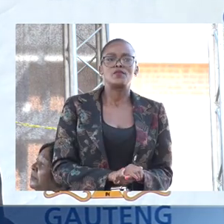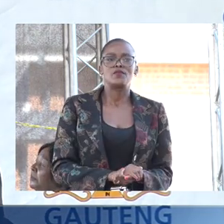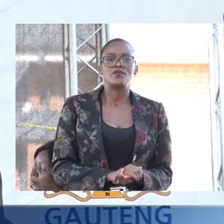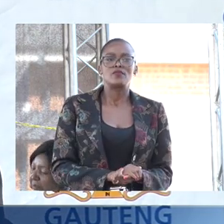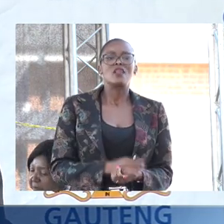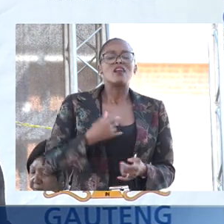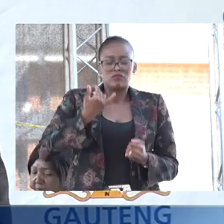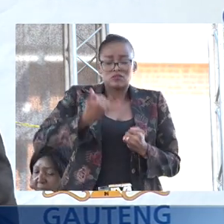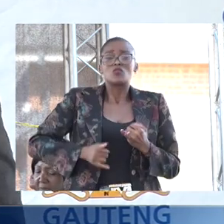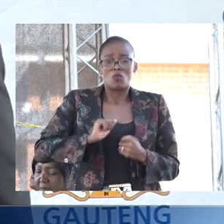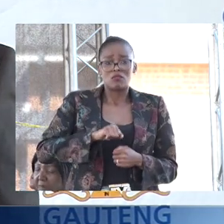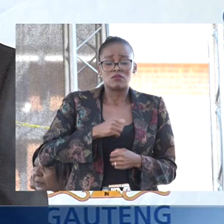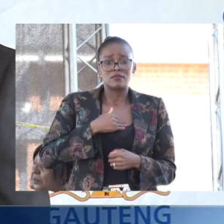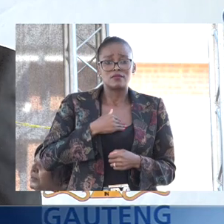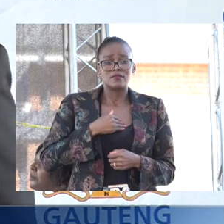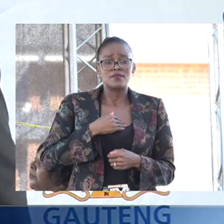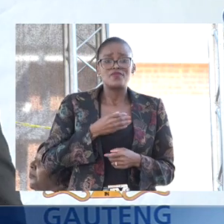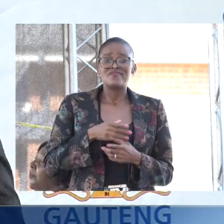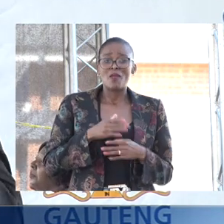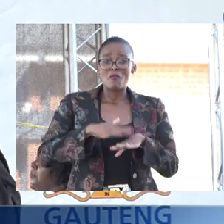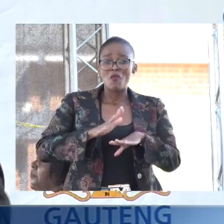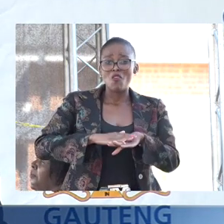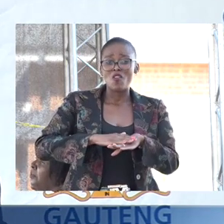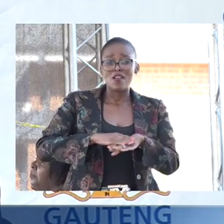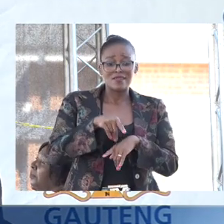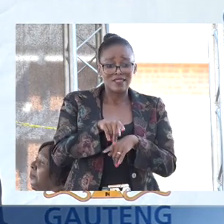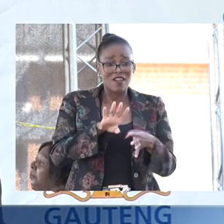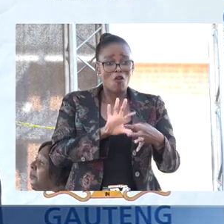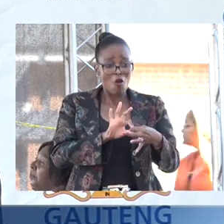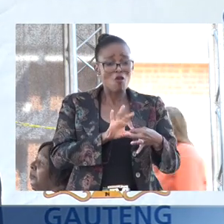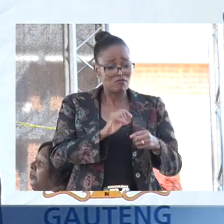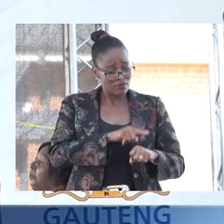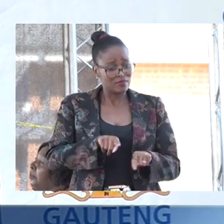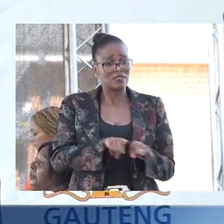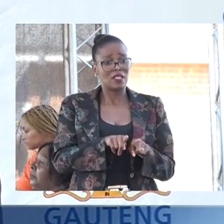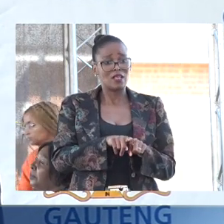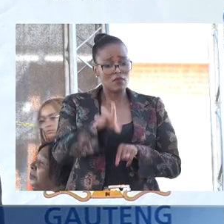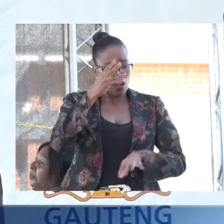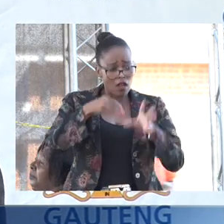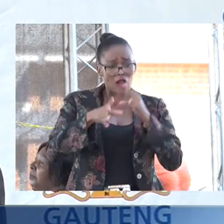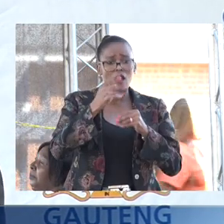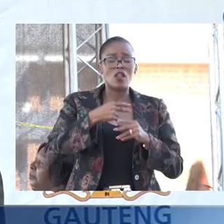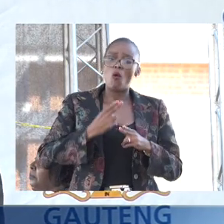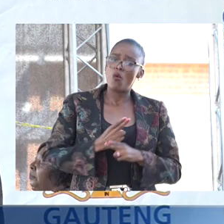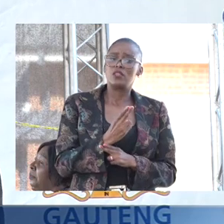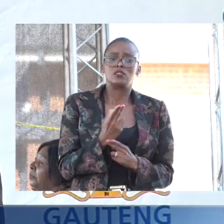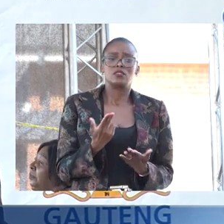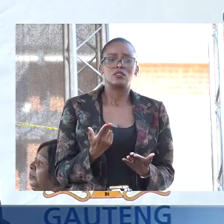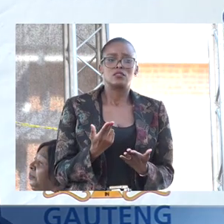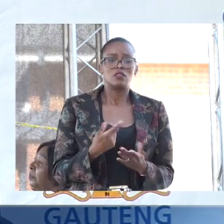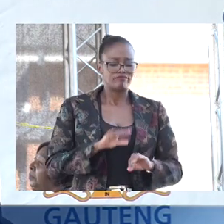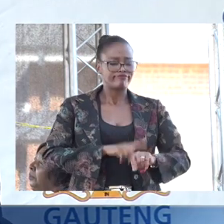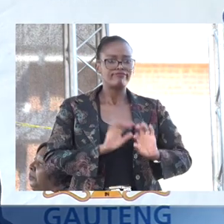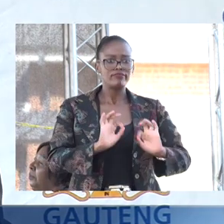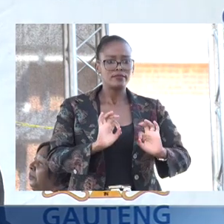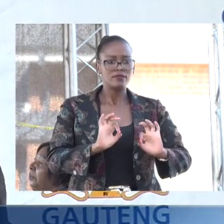I was wrong." And furthermore, he says, "it's at home that we must also learn to be honest, to be